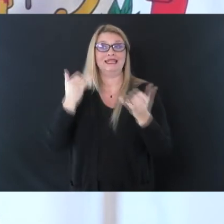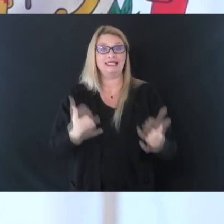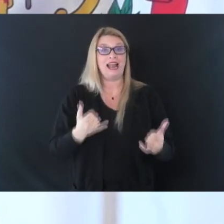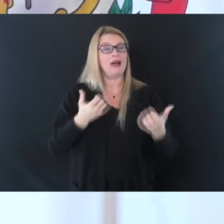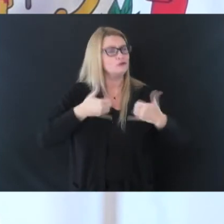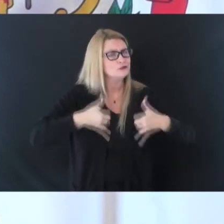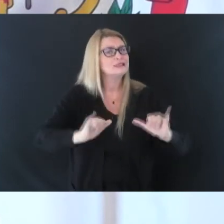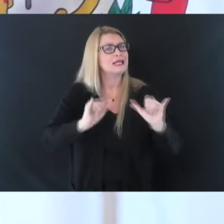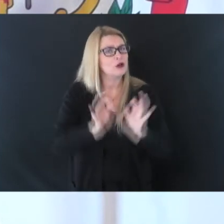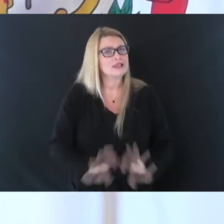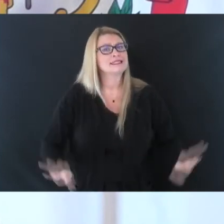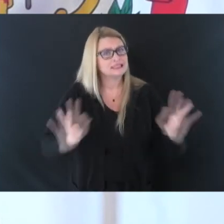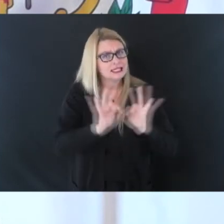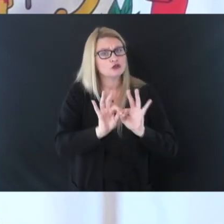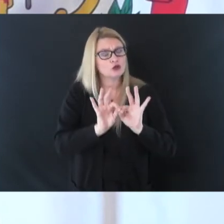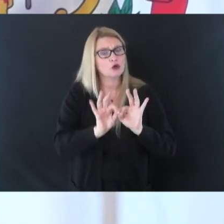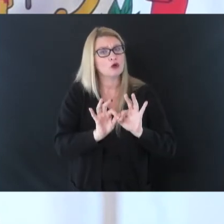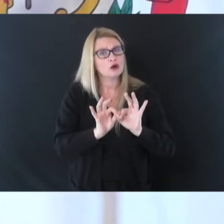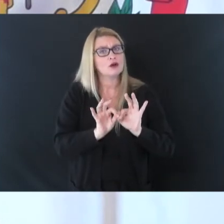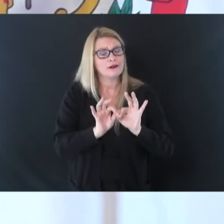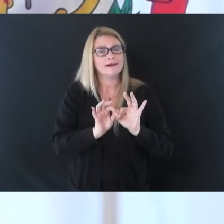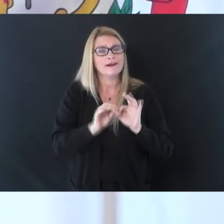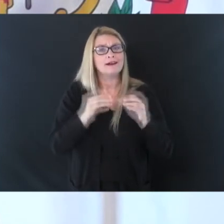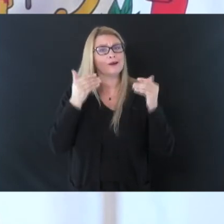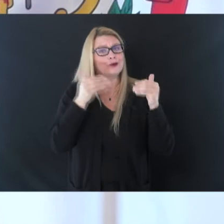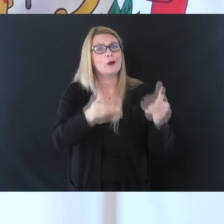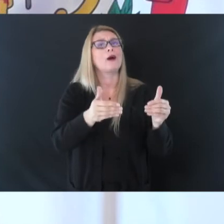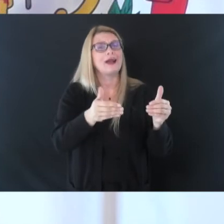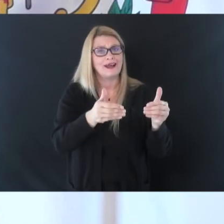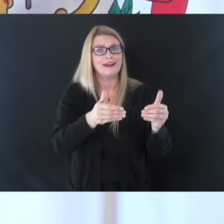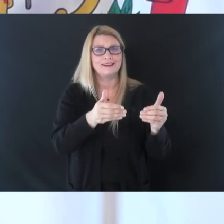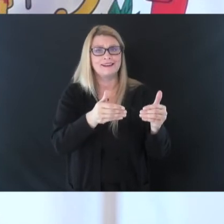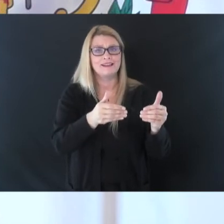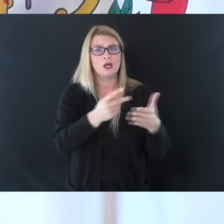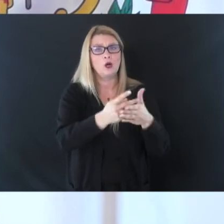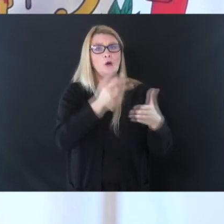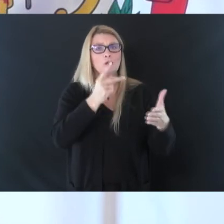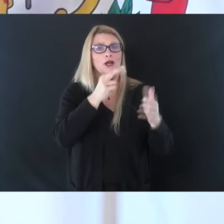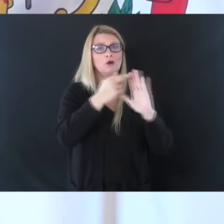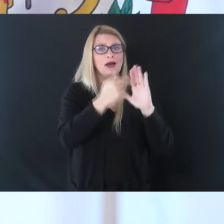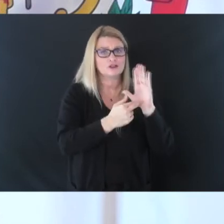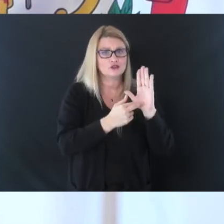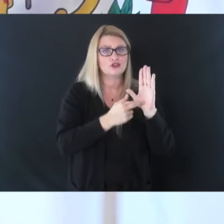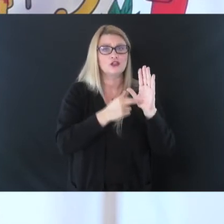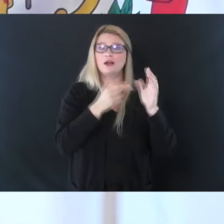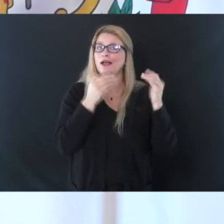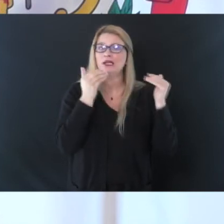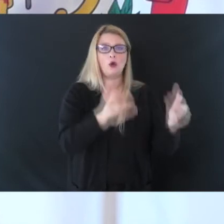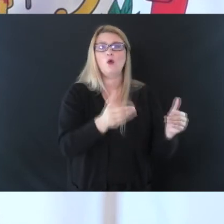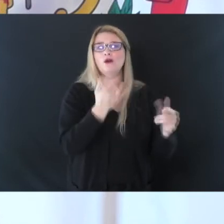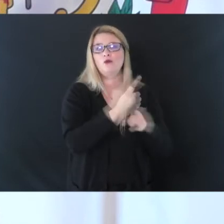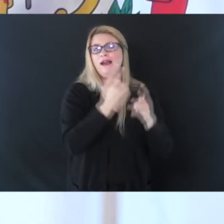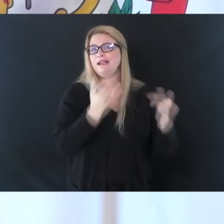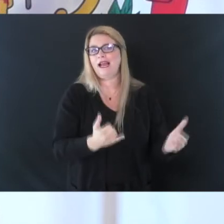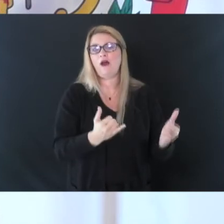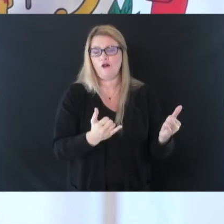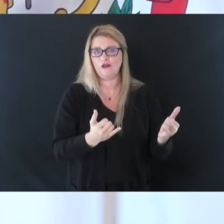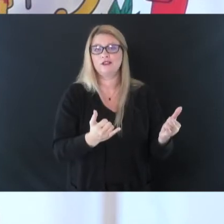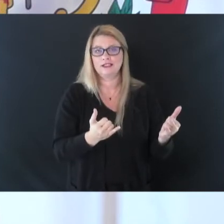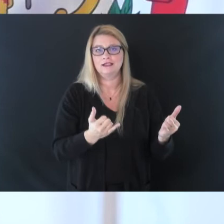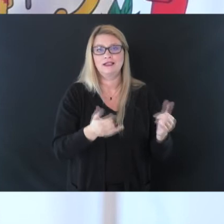are still considered as essential. And I would tell you, pre-register and go on right now and pre-register